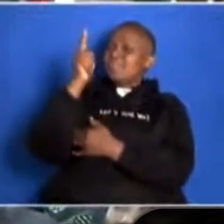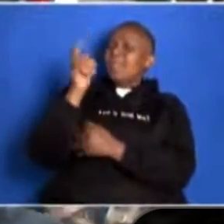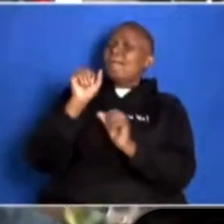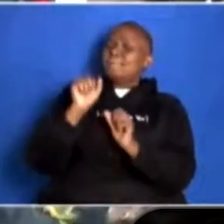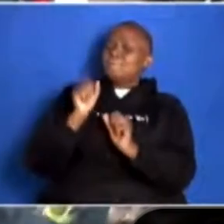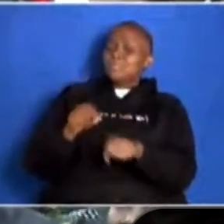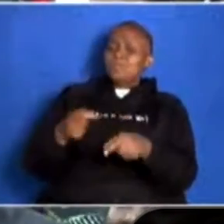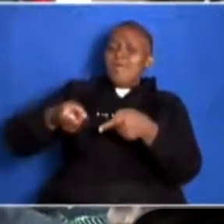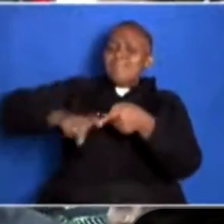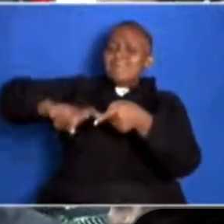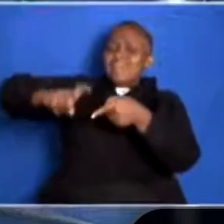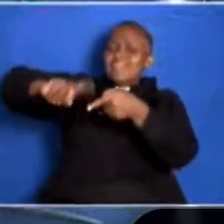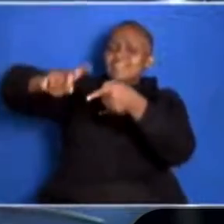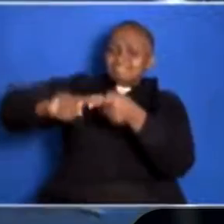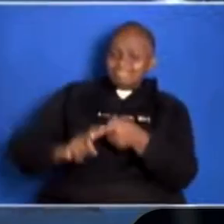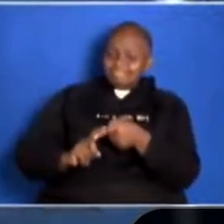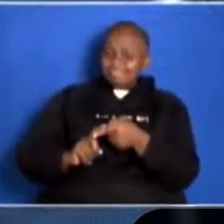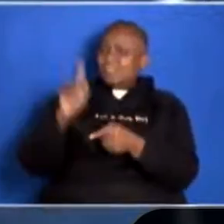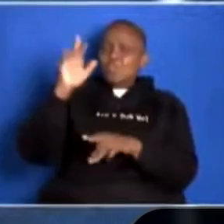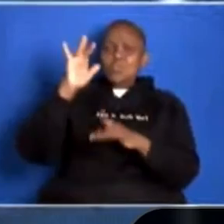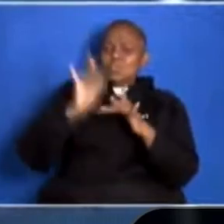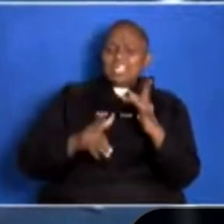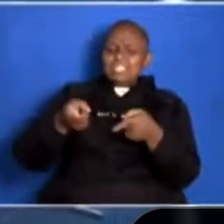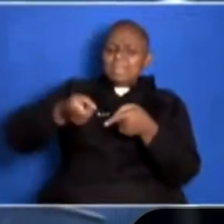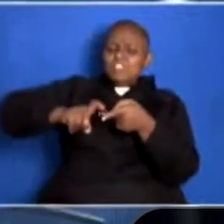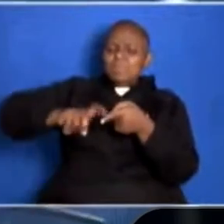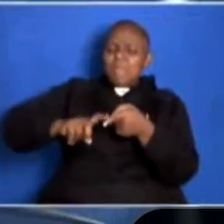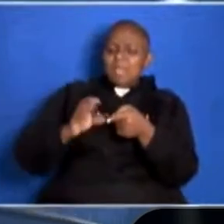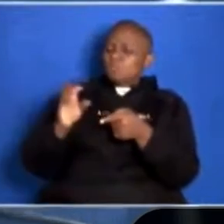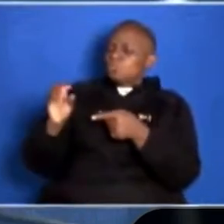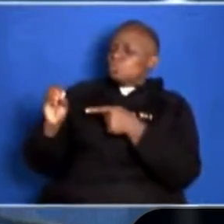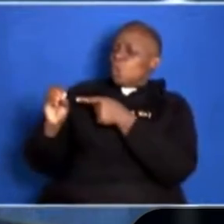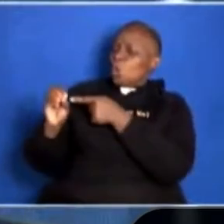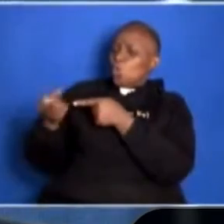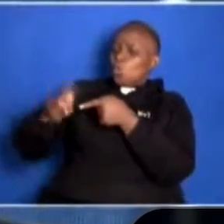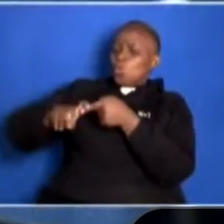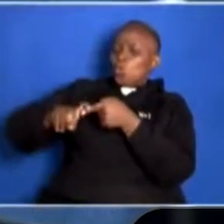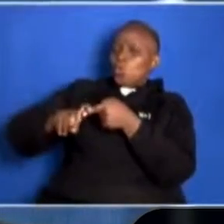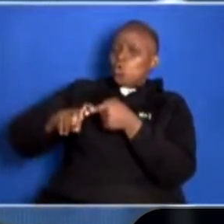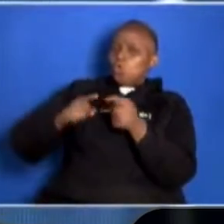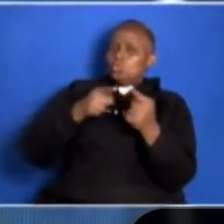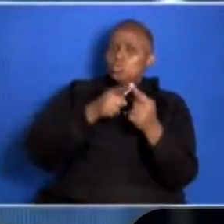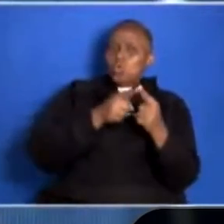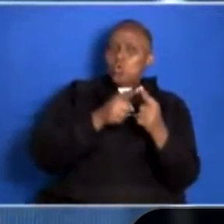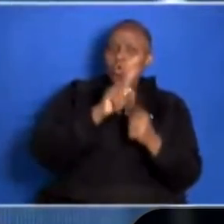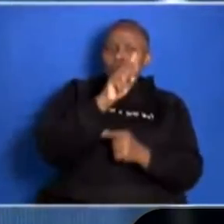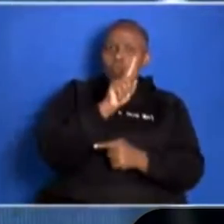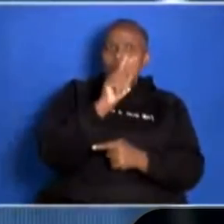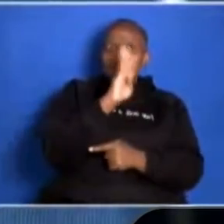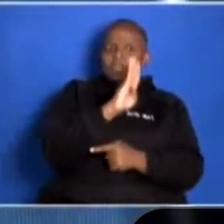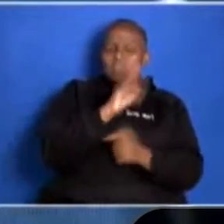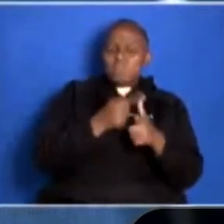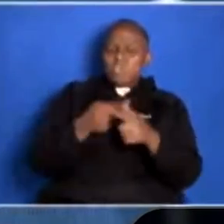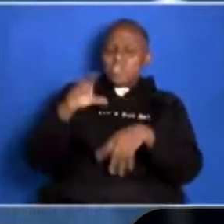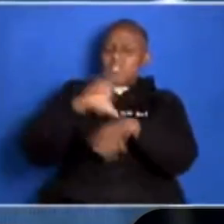Mana Mungu ni Mungu wa zidiko. And you cannot multiply zero by a billion and get a billion. Uwezi kuzidisha sufuri na bilioni na upate